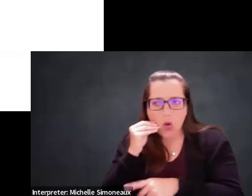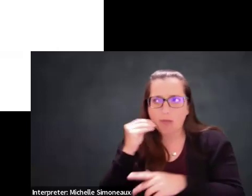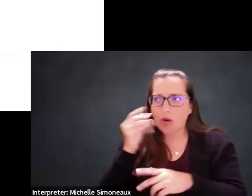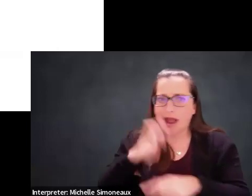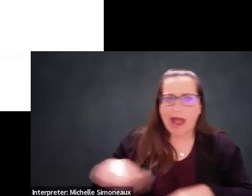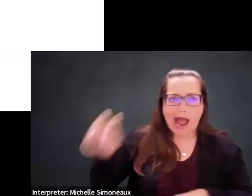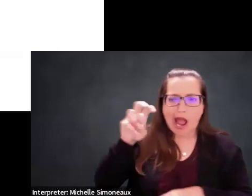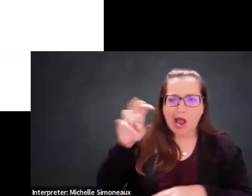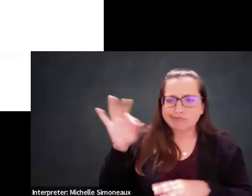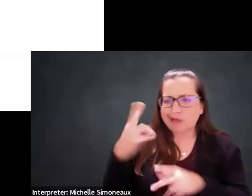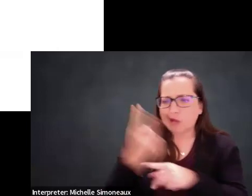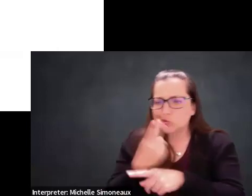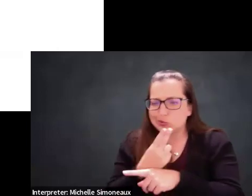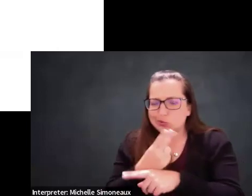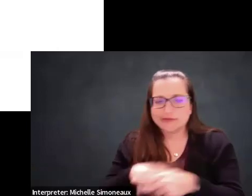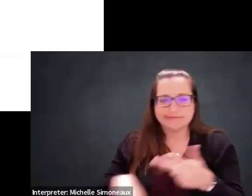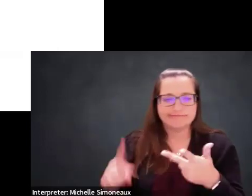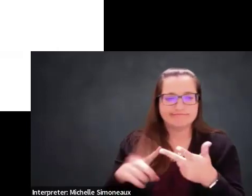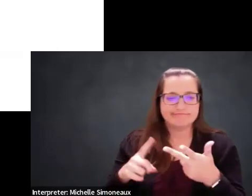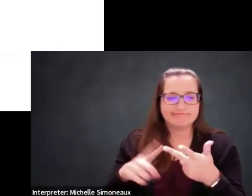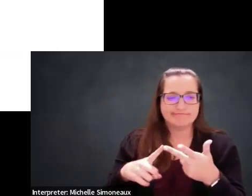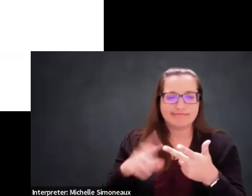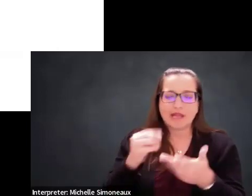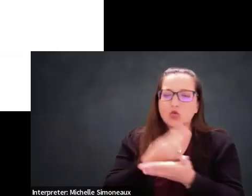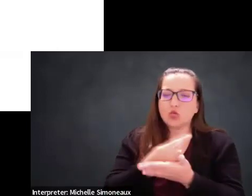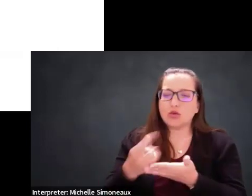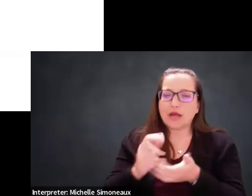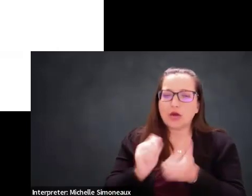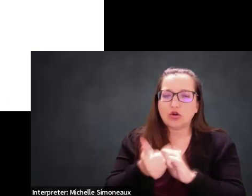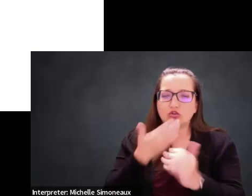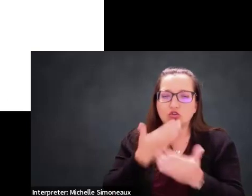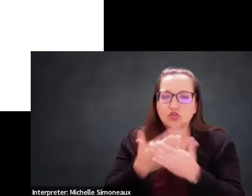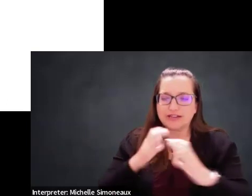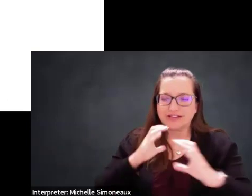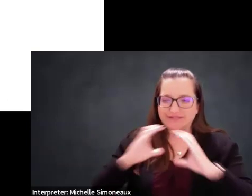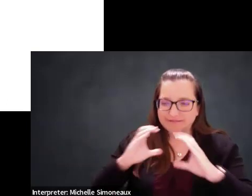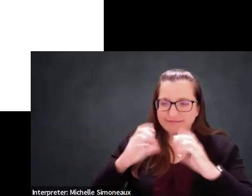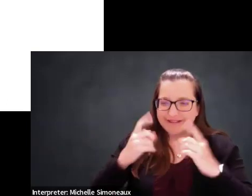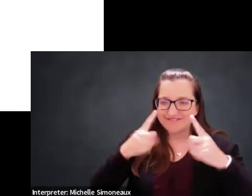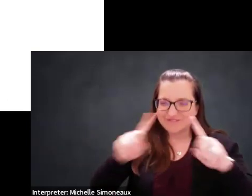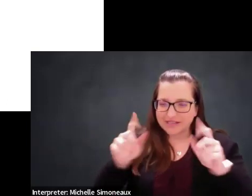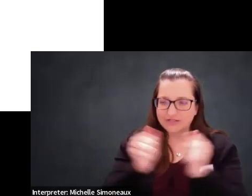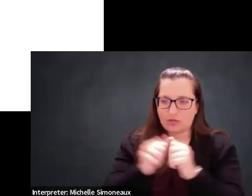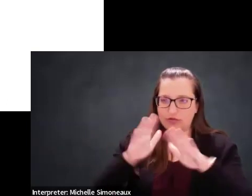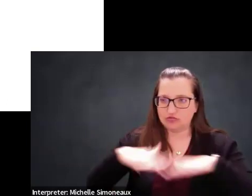resources on how to be an effective communicative partner with your child or with your student.